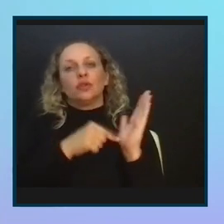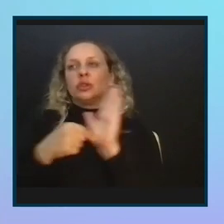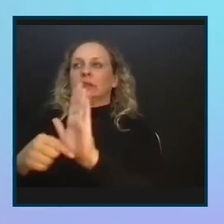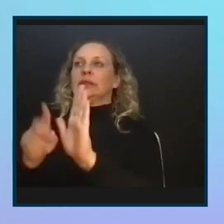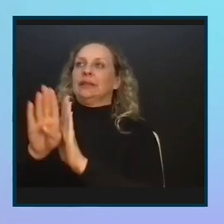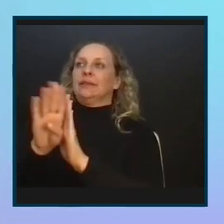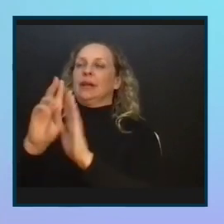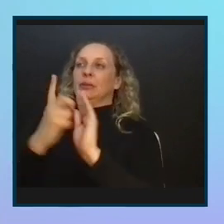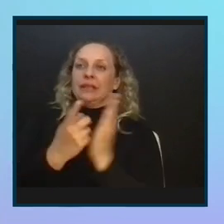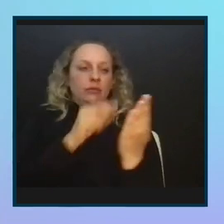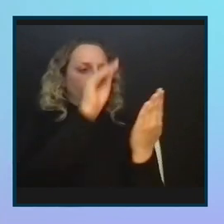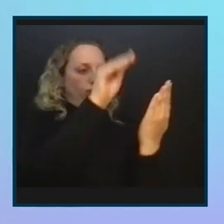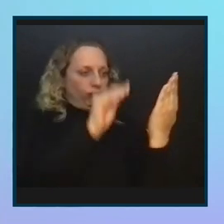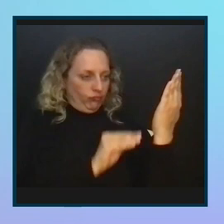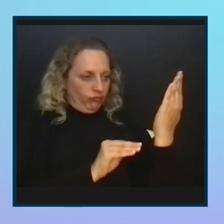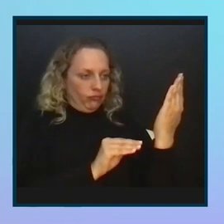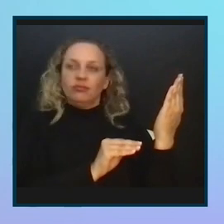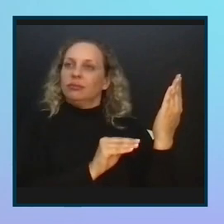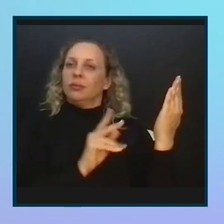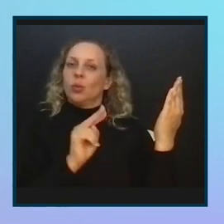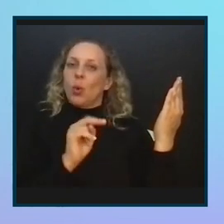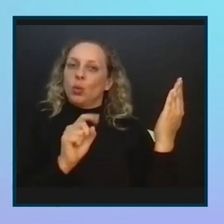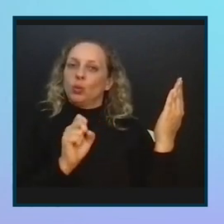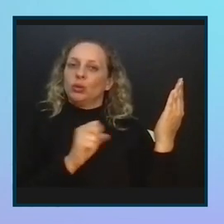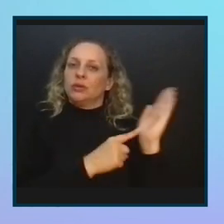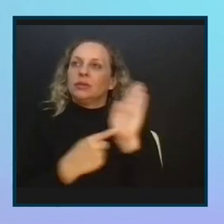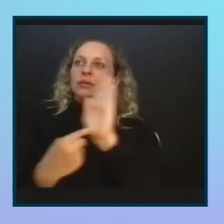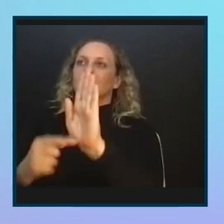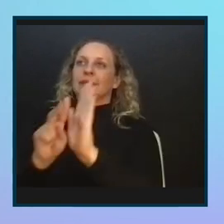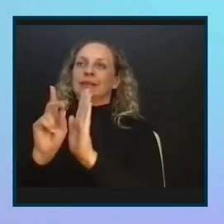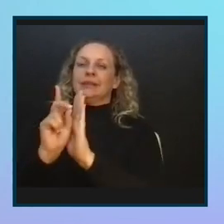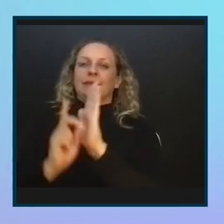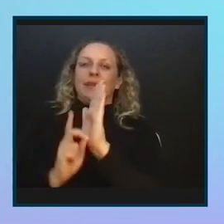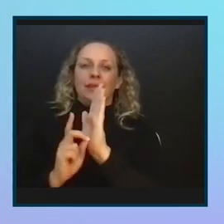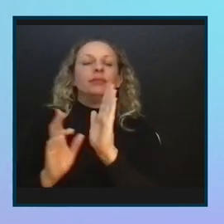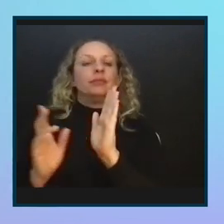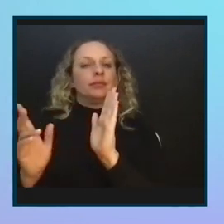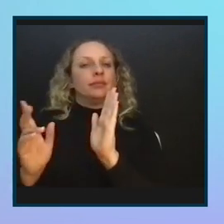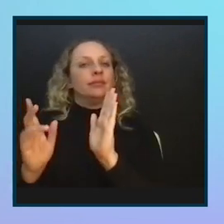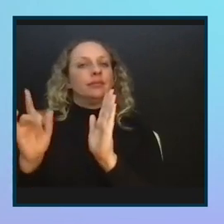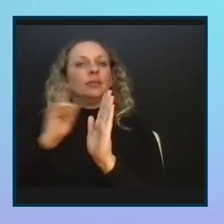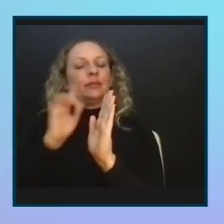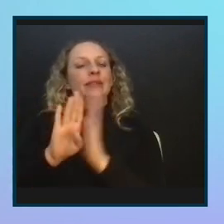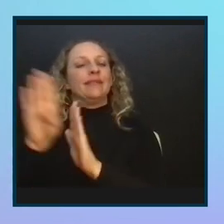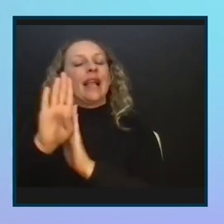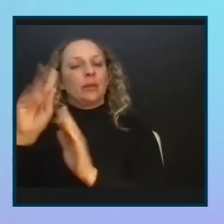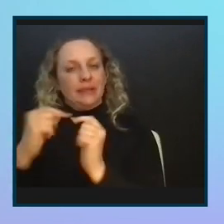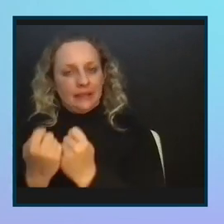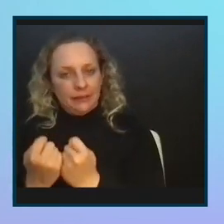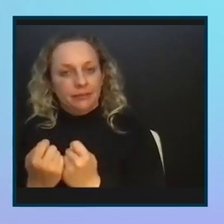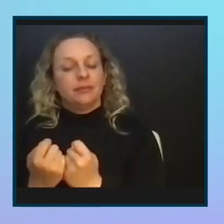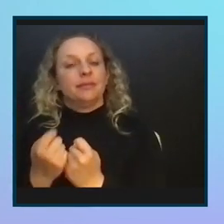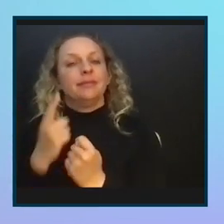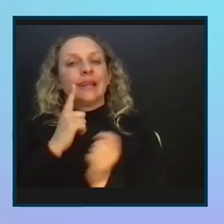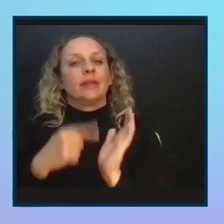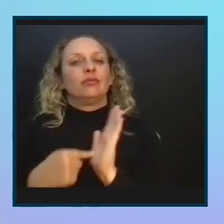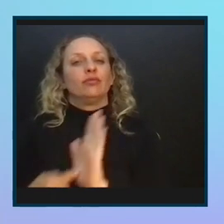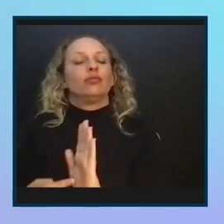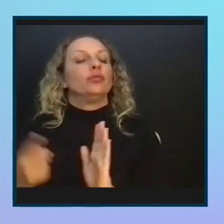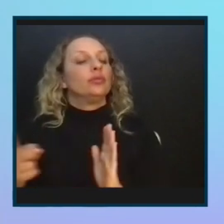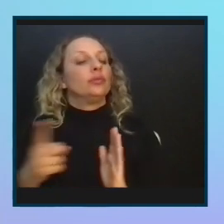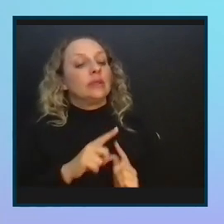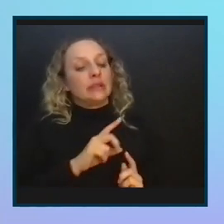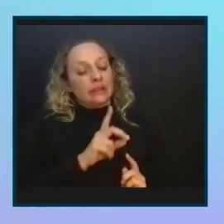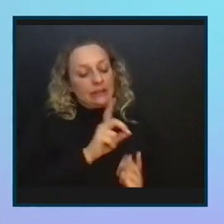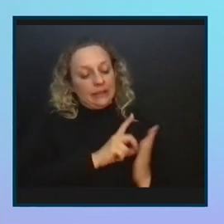when they pick them up. We have a little bit less of a formal process within the design system space, since, as